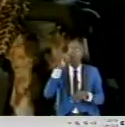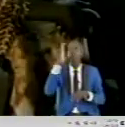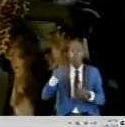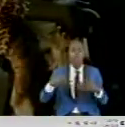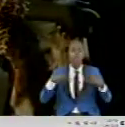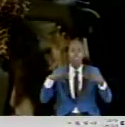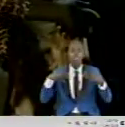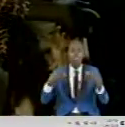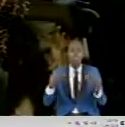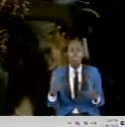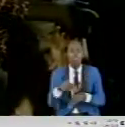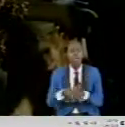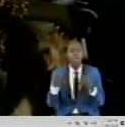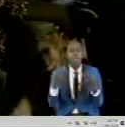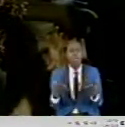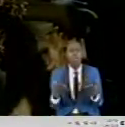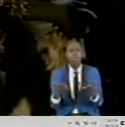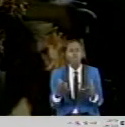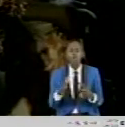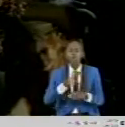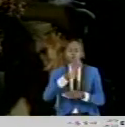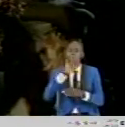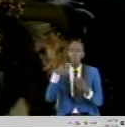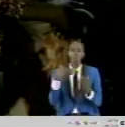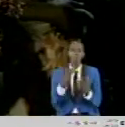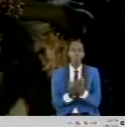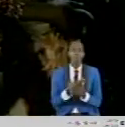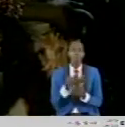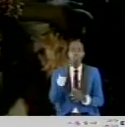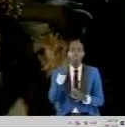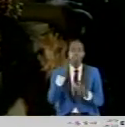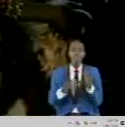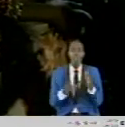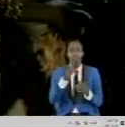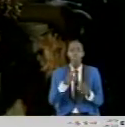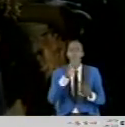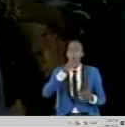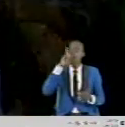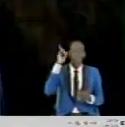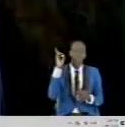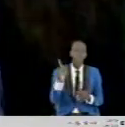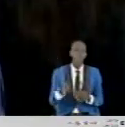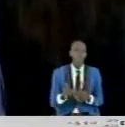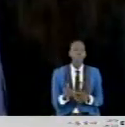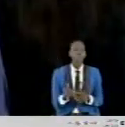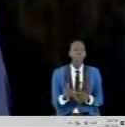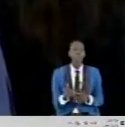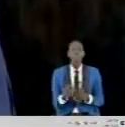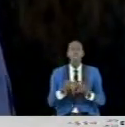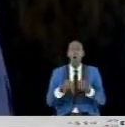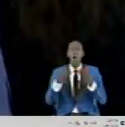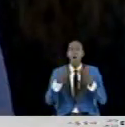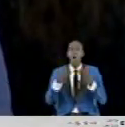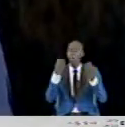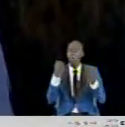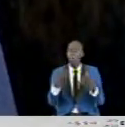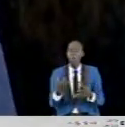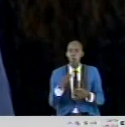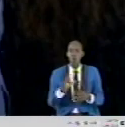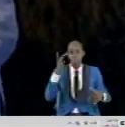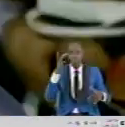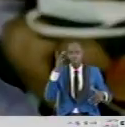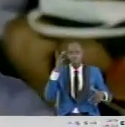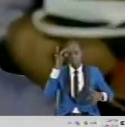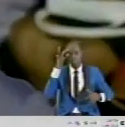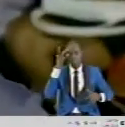I mean assured readily if you are sure Beyond any Shadow of Doubt how many of your diseases will he